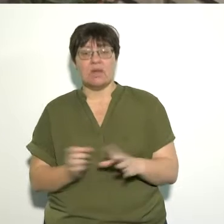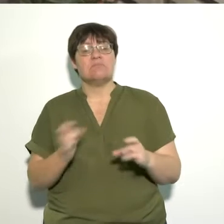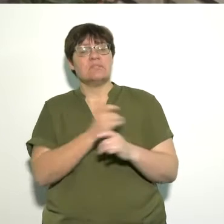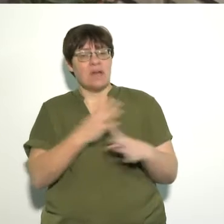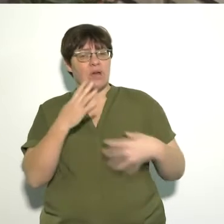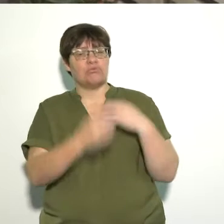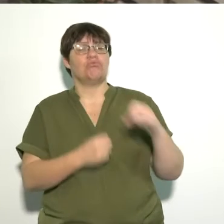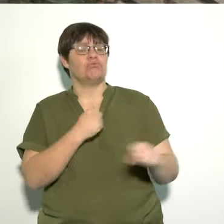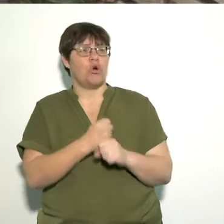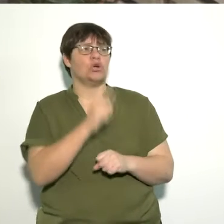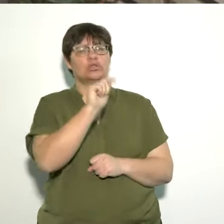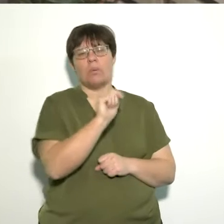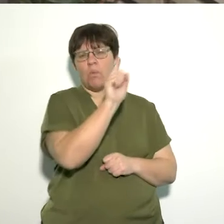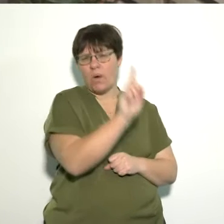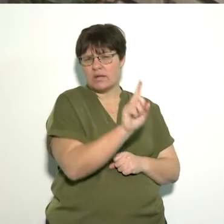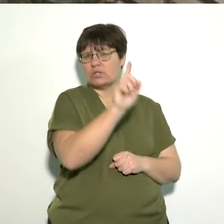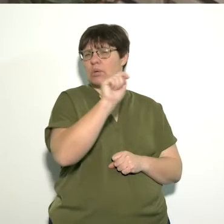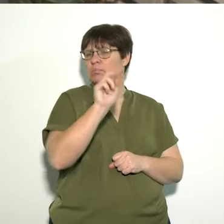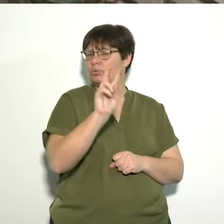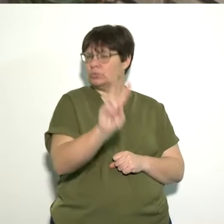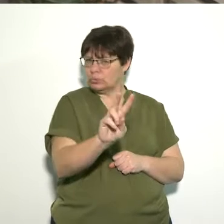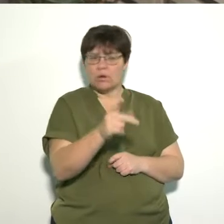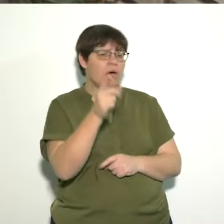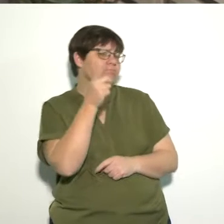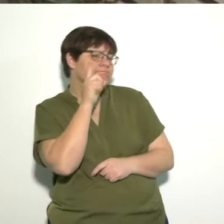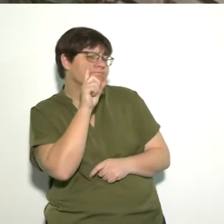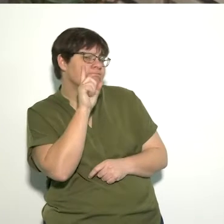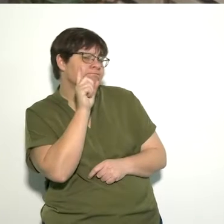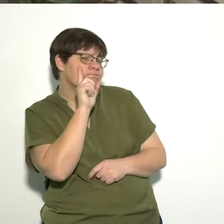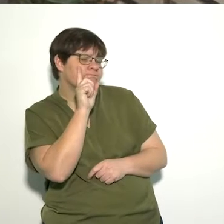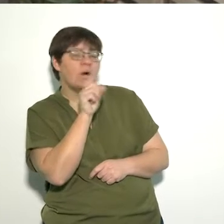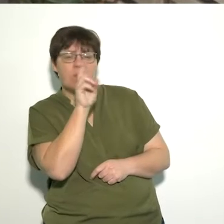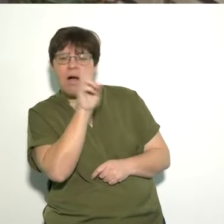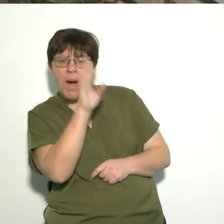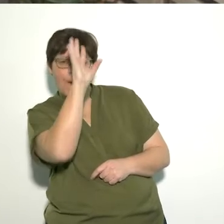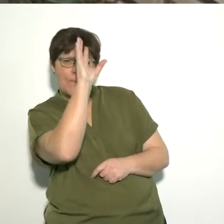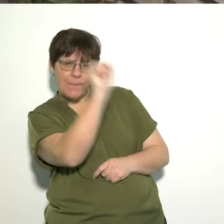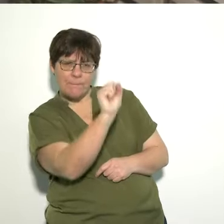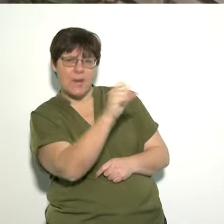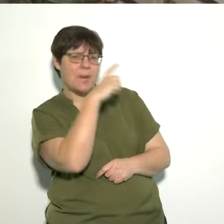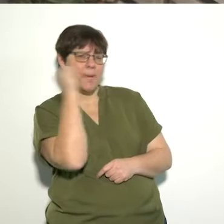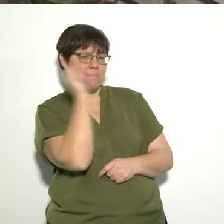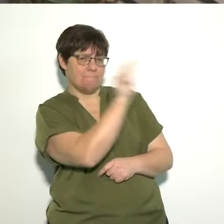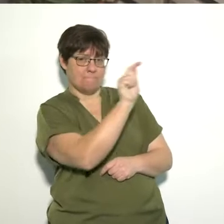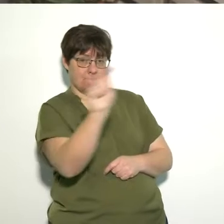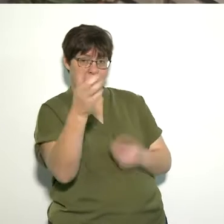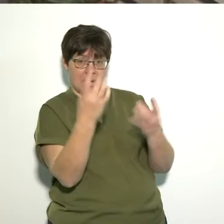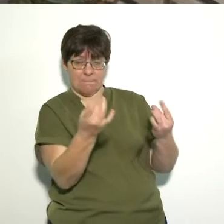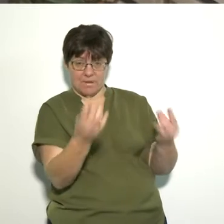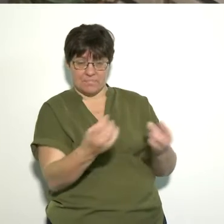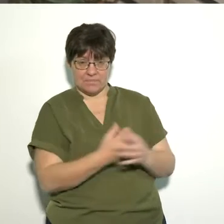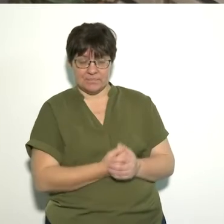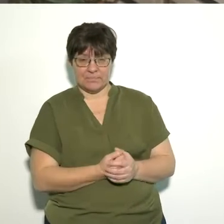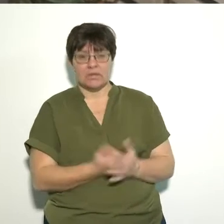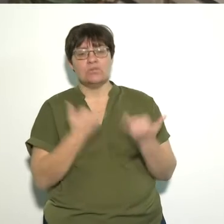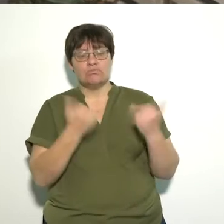beginning of the year in term 1 or term 2 by just checking out and seeing if they can remember their number names. So today we're going to